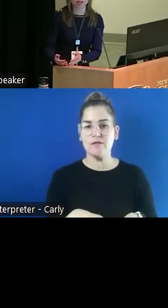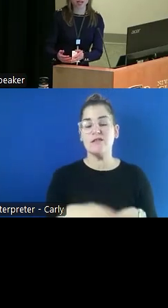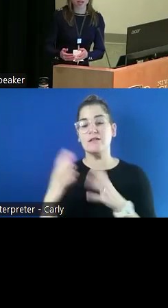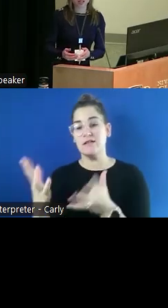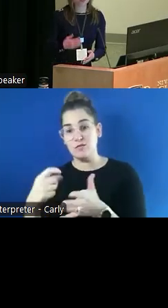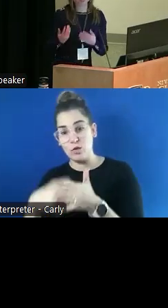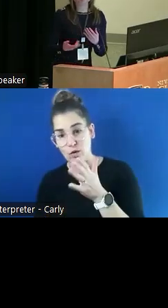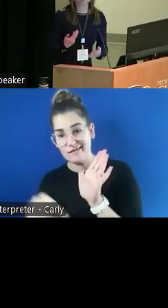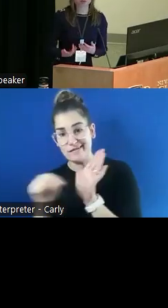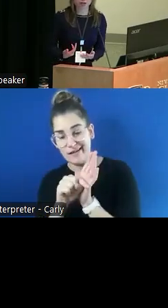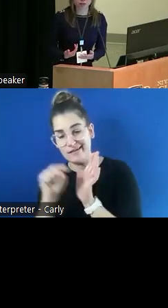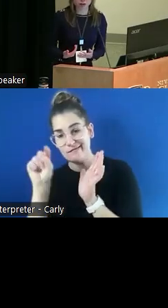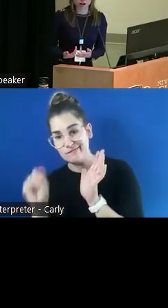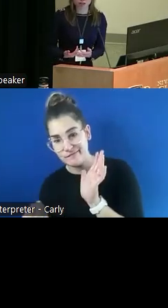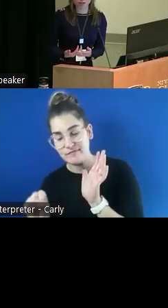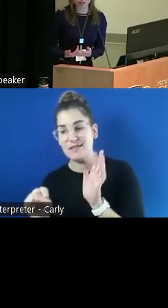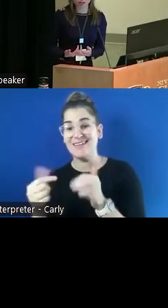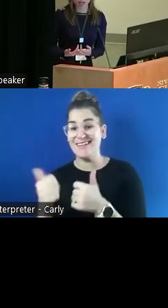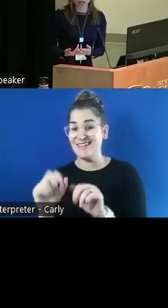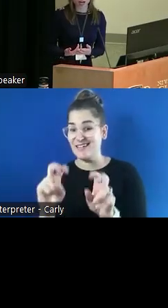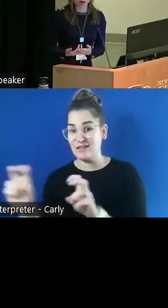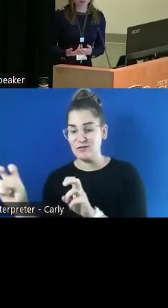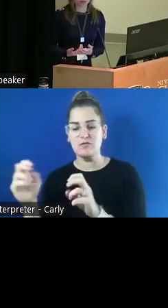costs, and let's problem solve around the costs.